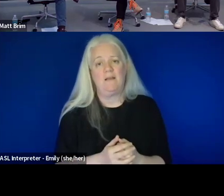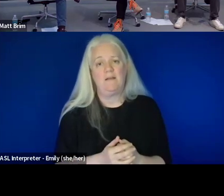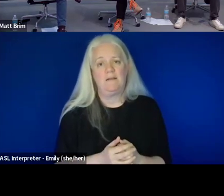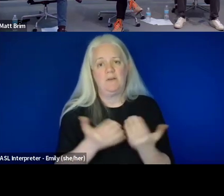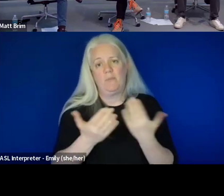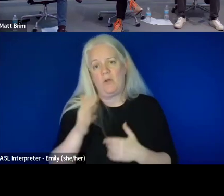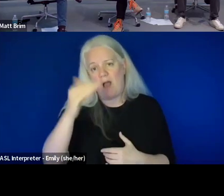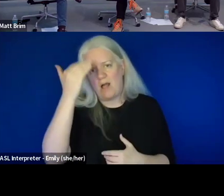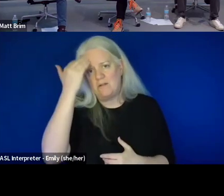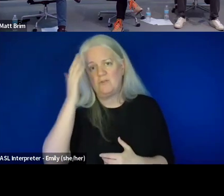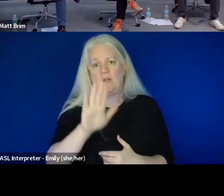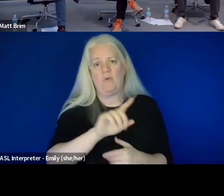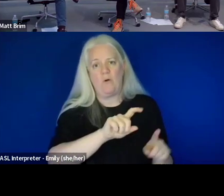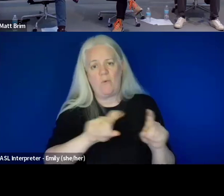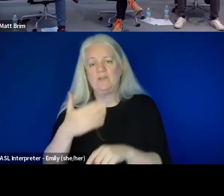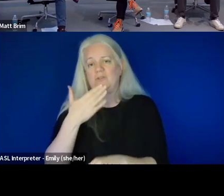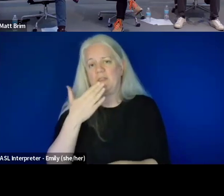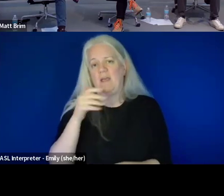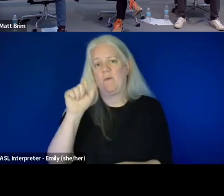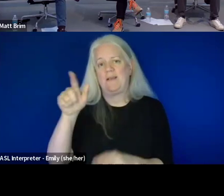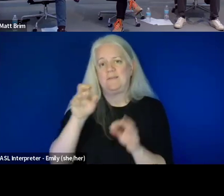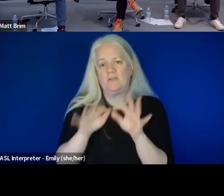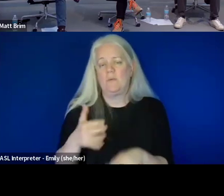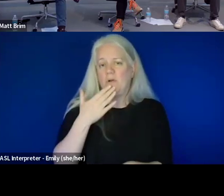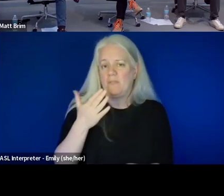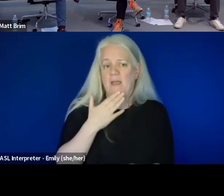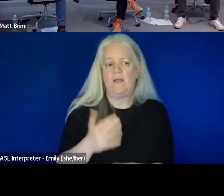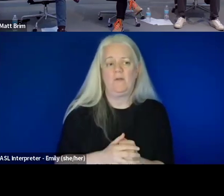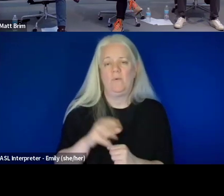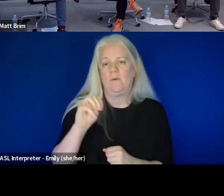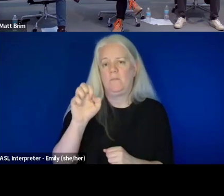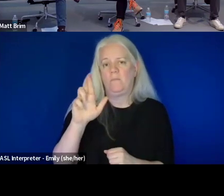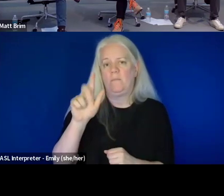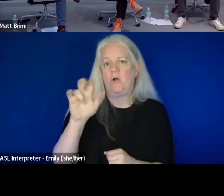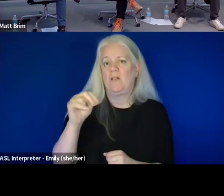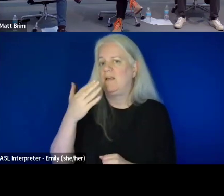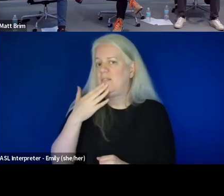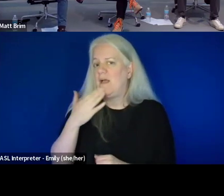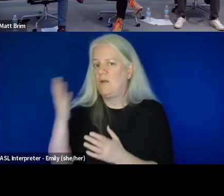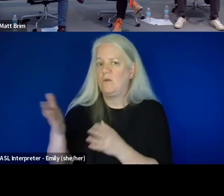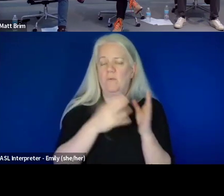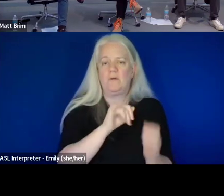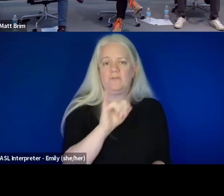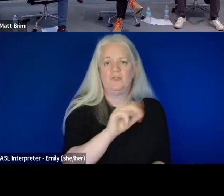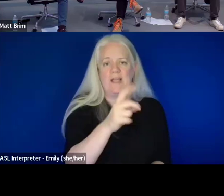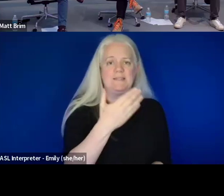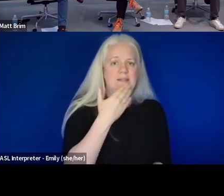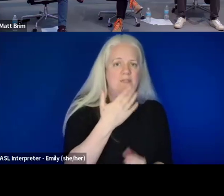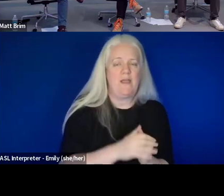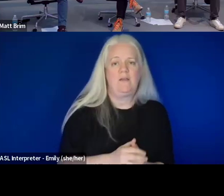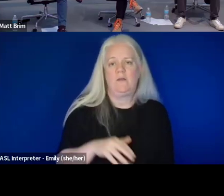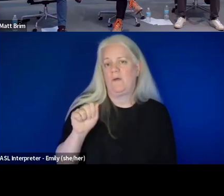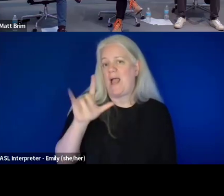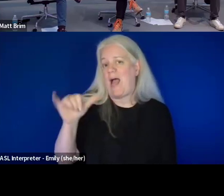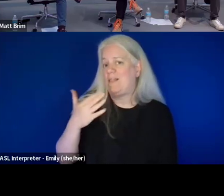to our ASL interpreters. We appreciate it. Merlin, it's good to see you. JD, it's good to see you. Allie, Elie, thanks so much.